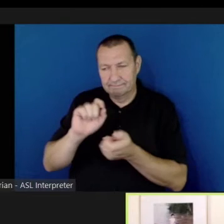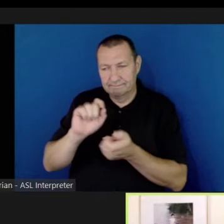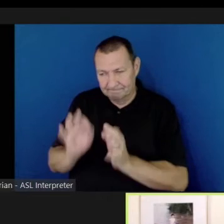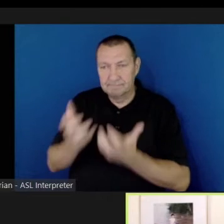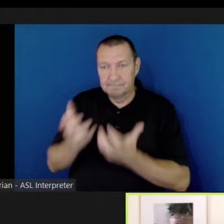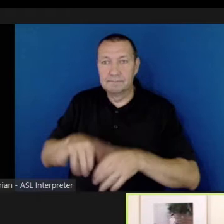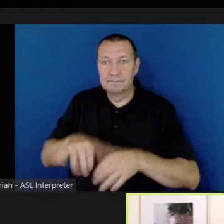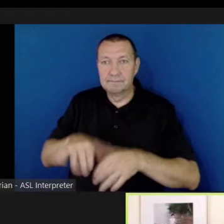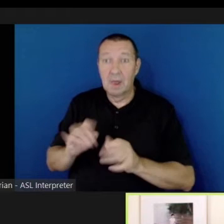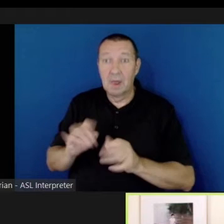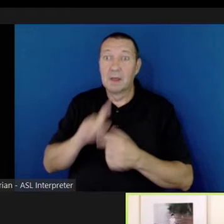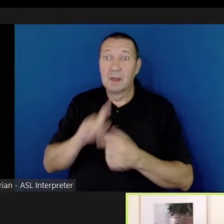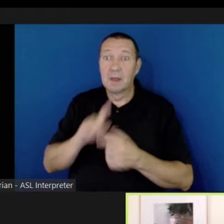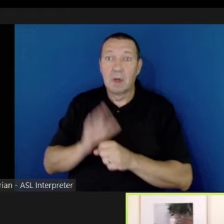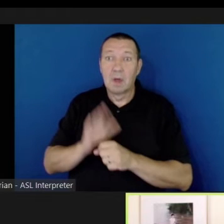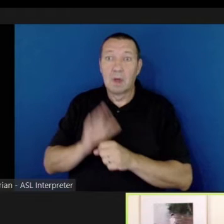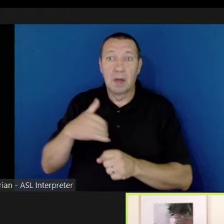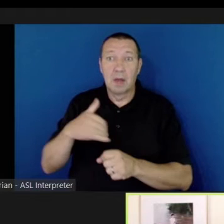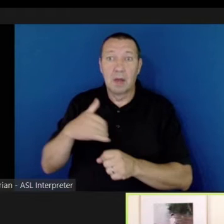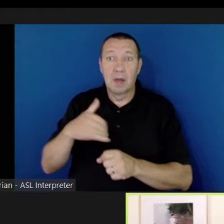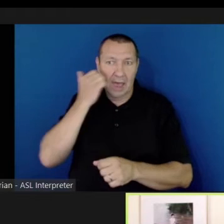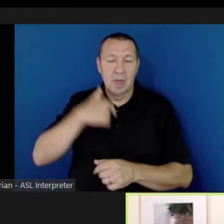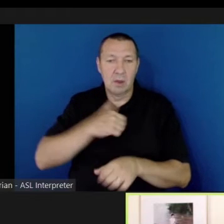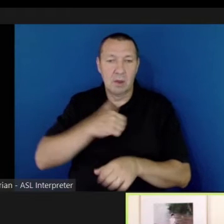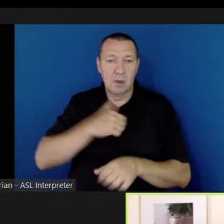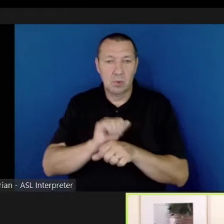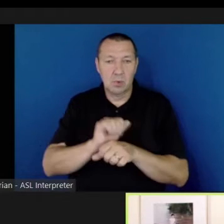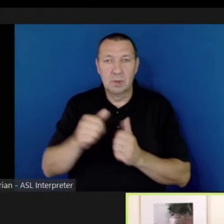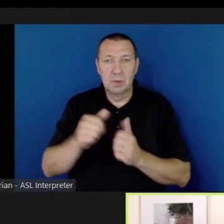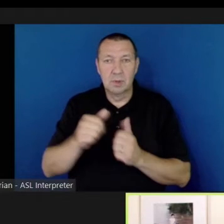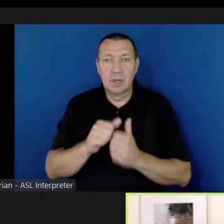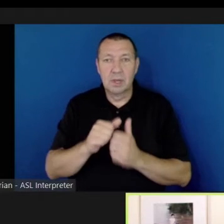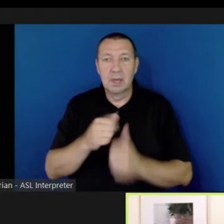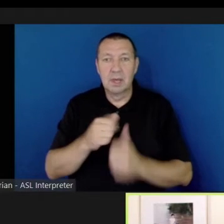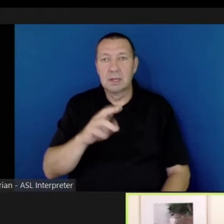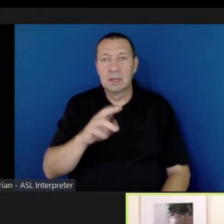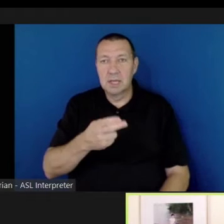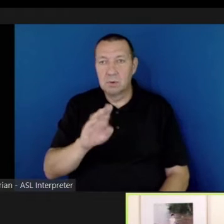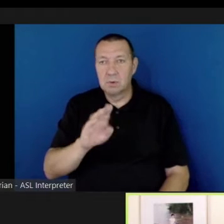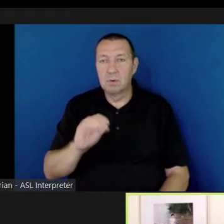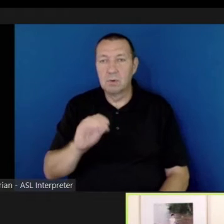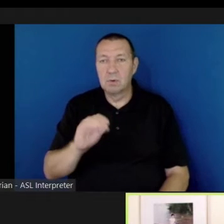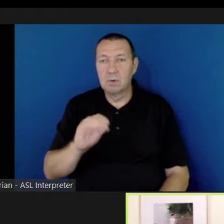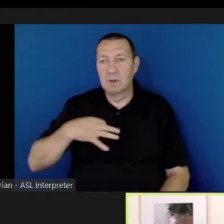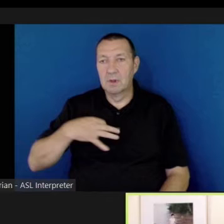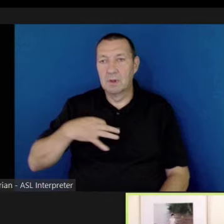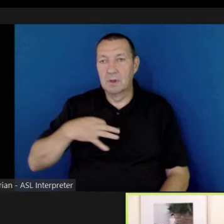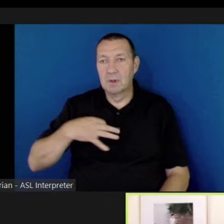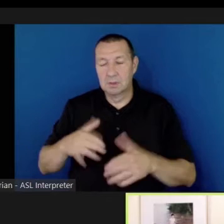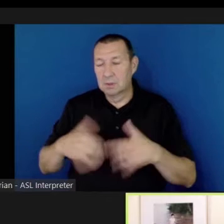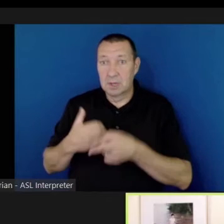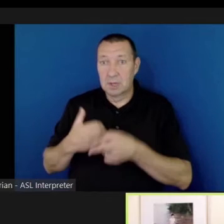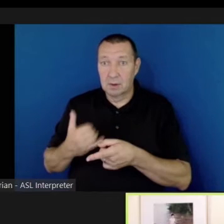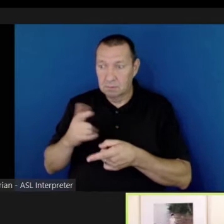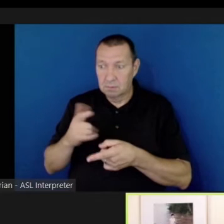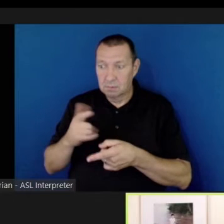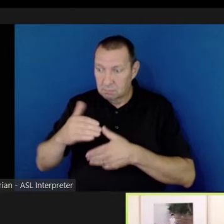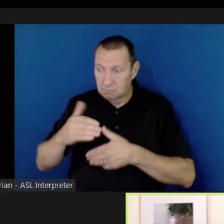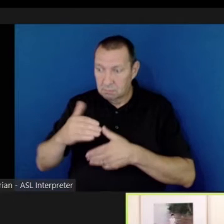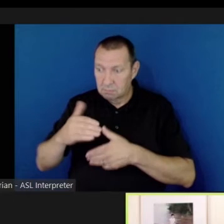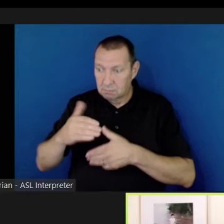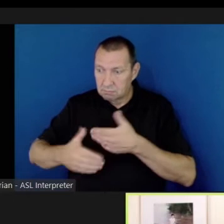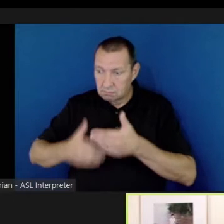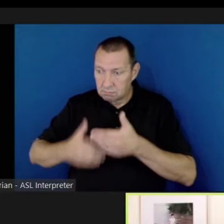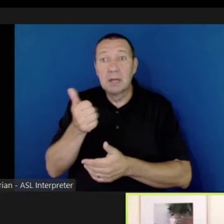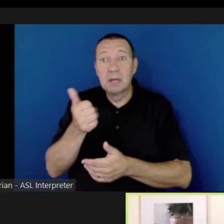reinforced almost daily by my work with HVO volunteers. One thing led to another, and in 1986, I was part of a